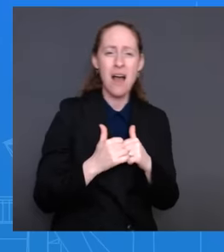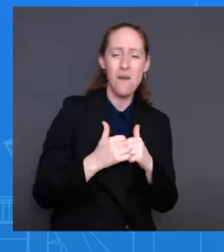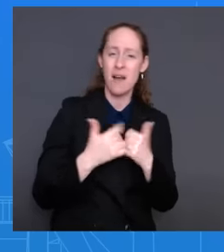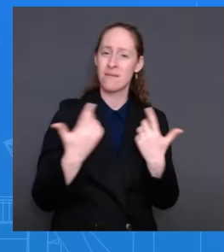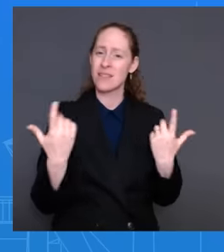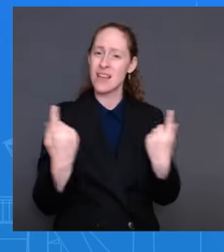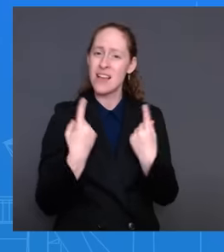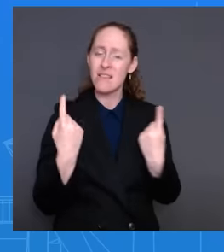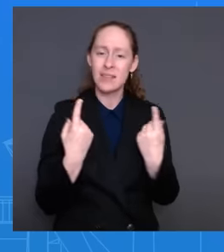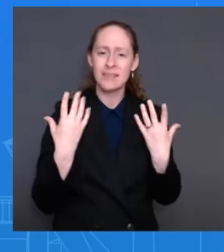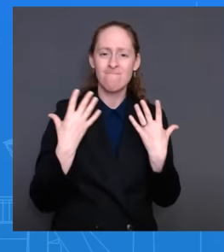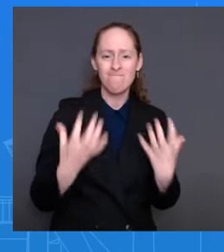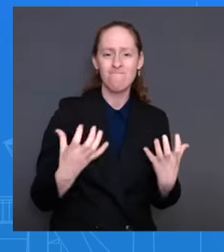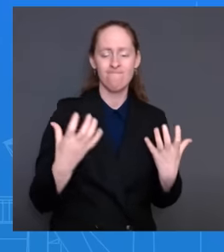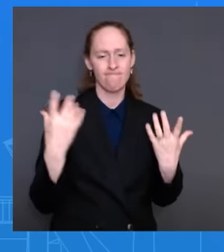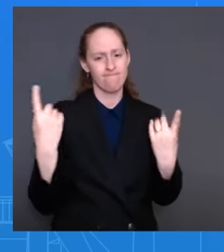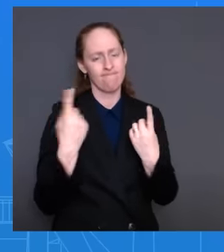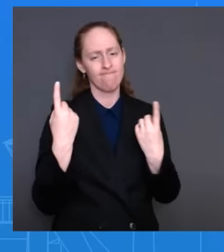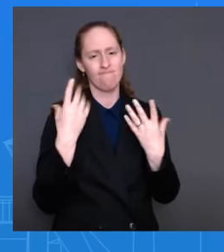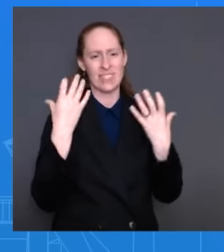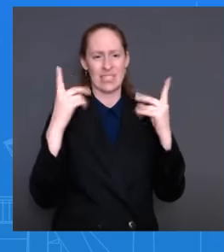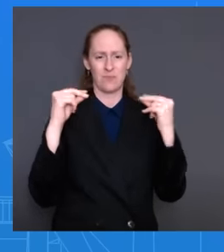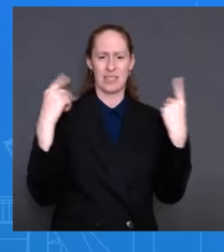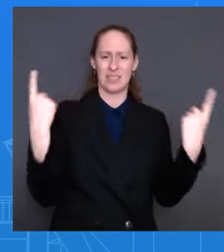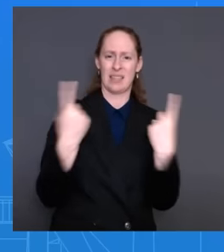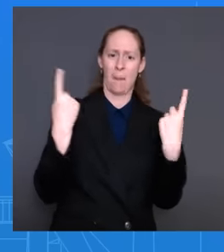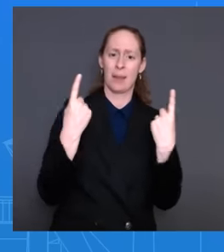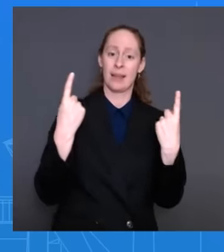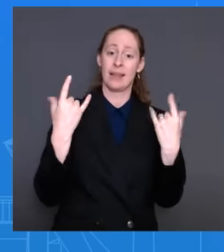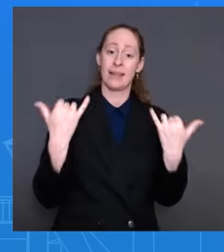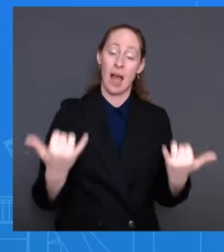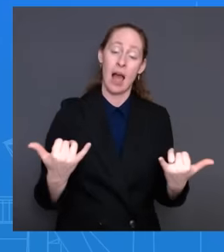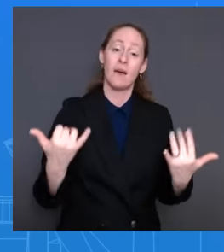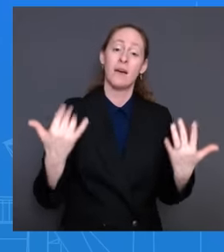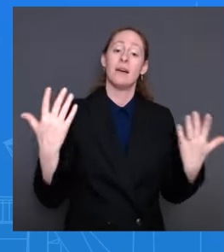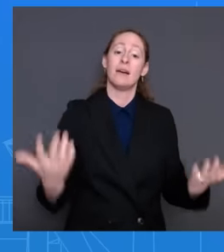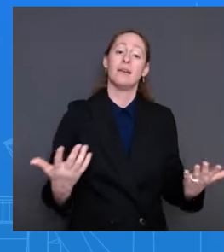now he's calling on Congress to deal with